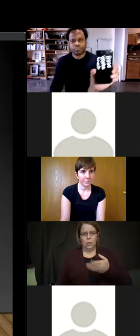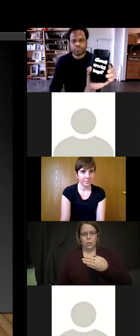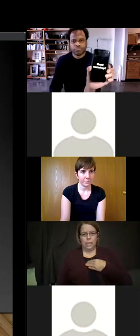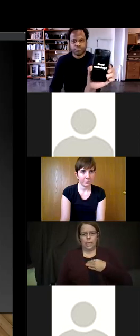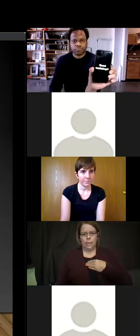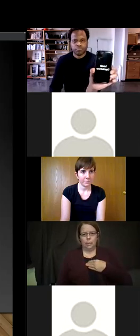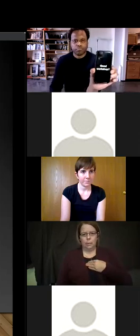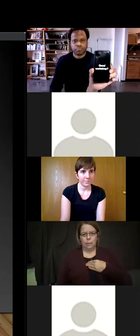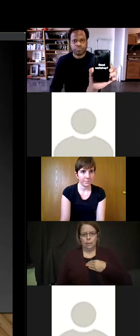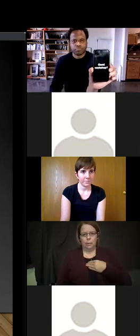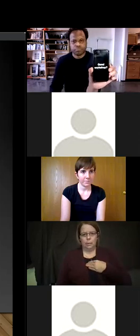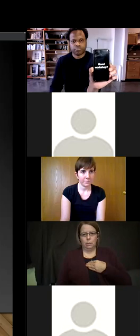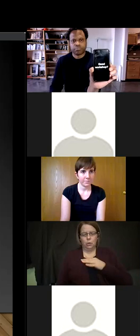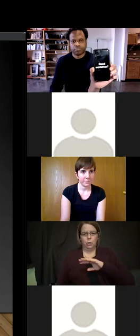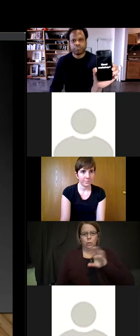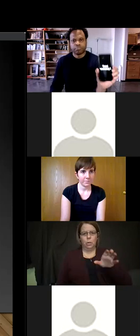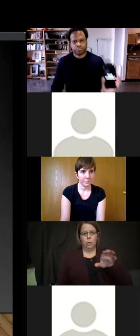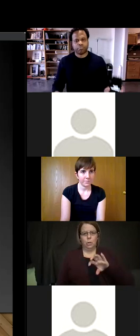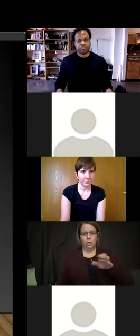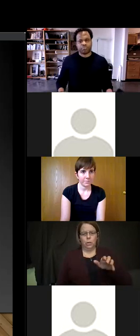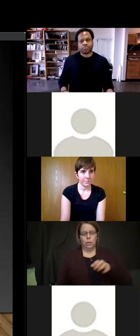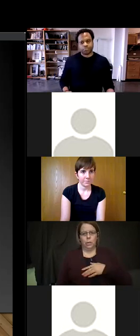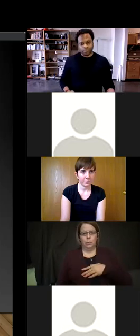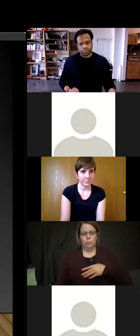This is what it looks like. And you can